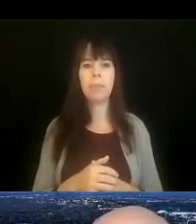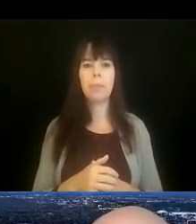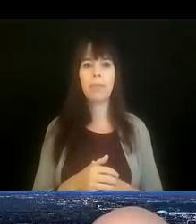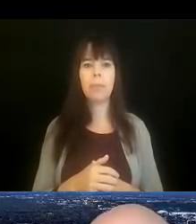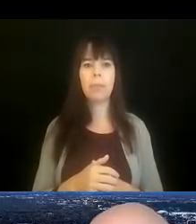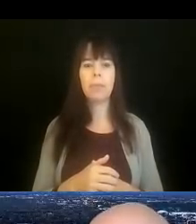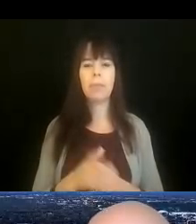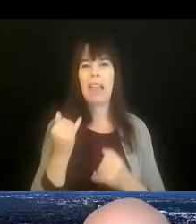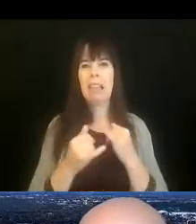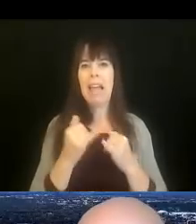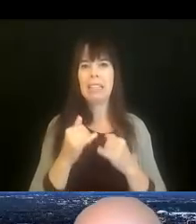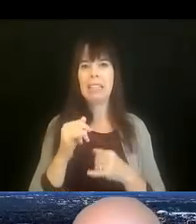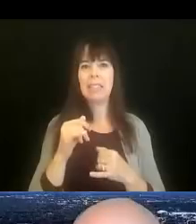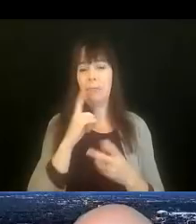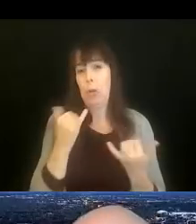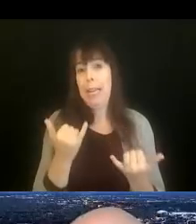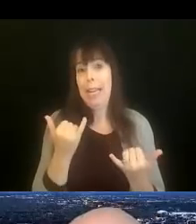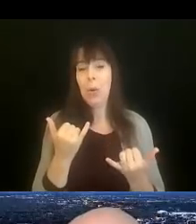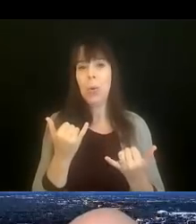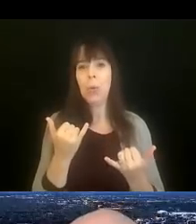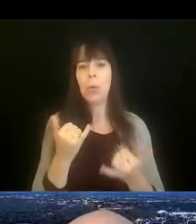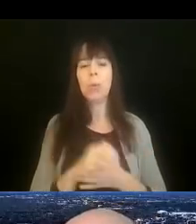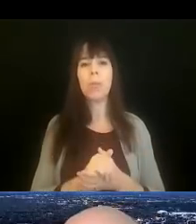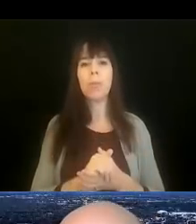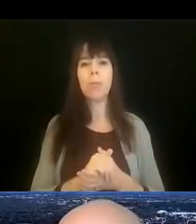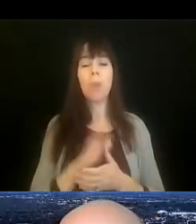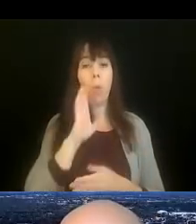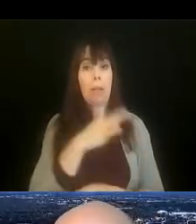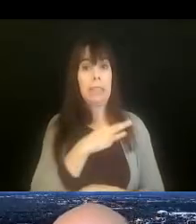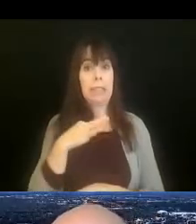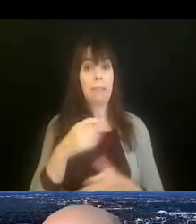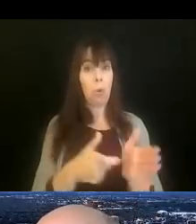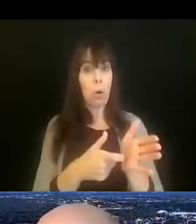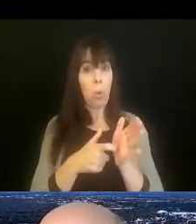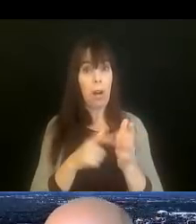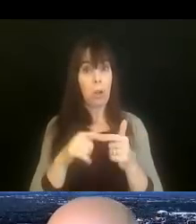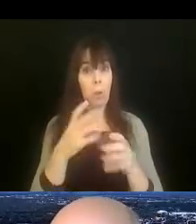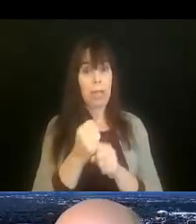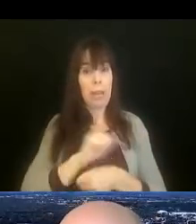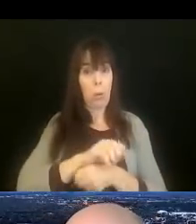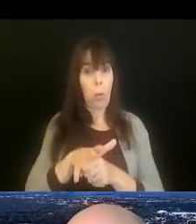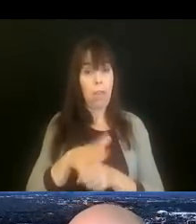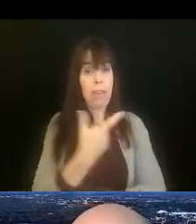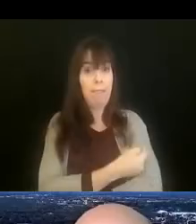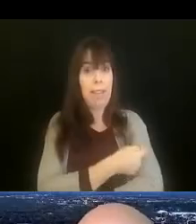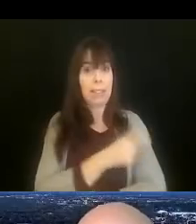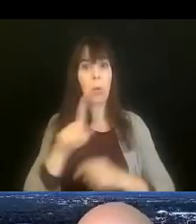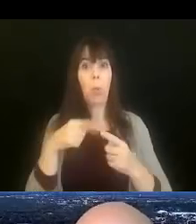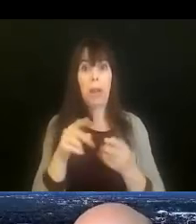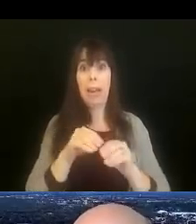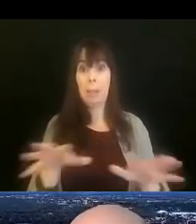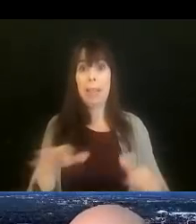And lastly, at least for the moment, Dr. Spallinger, will staff be required to get the COVID vaccine when it's publicly